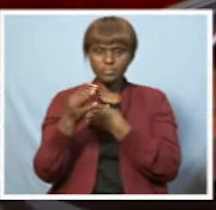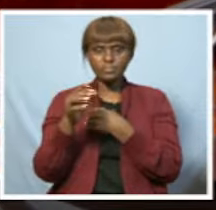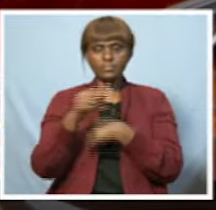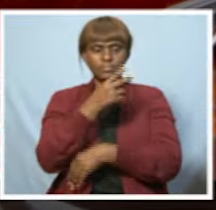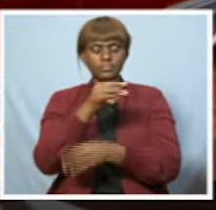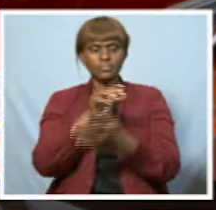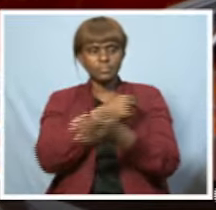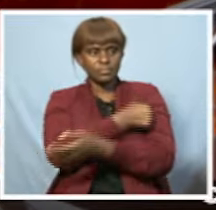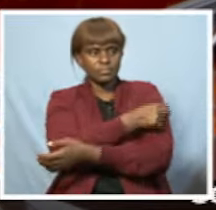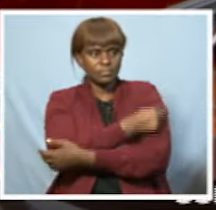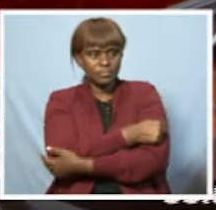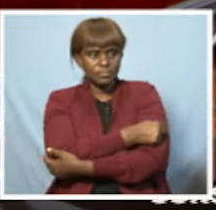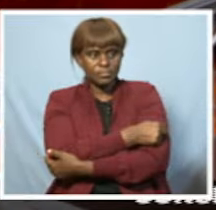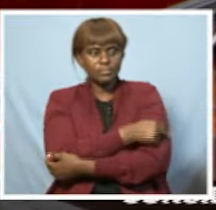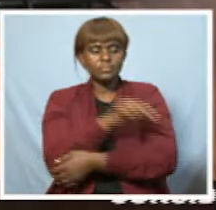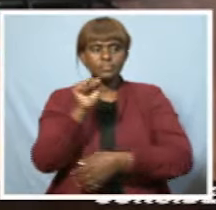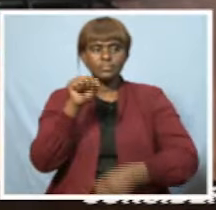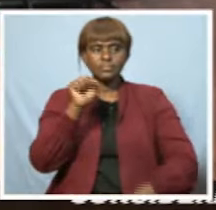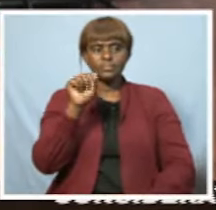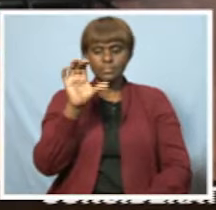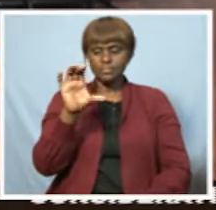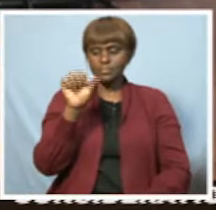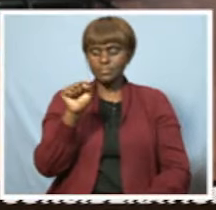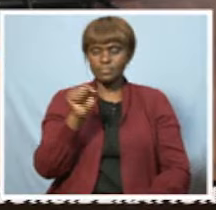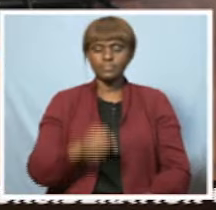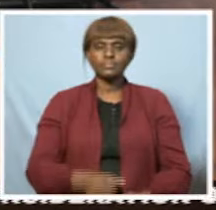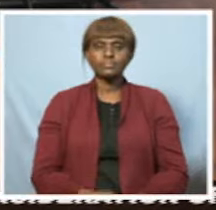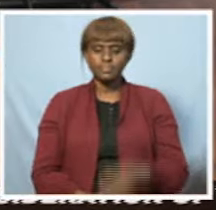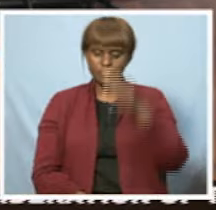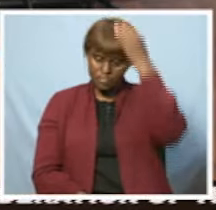clinic. Yes.